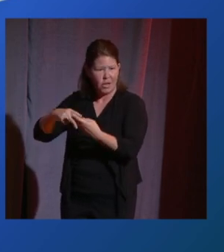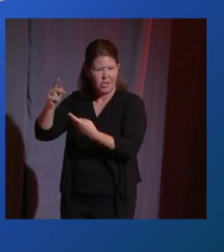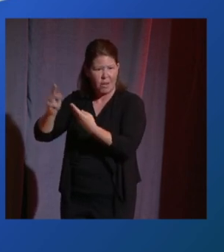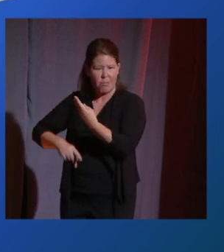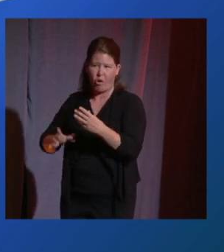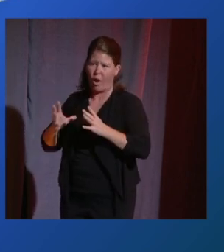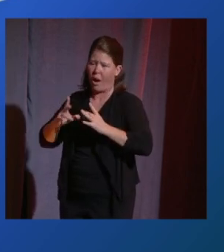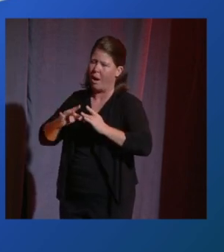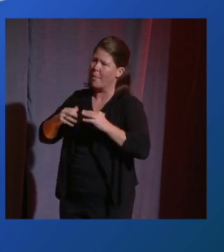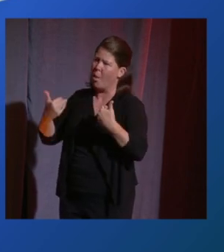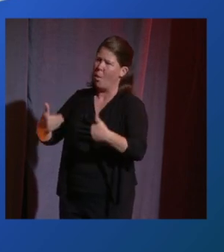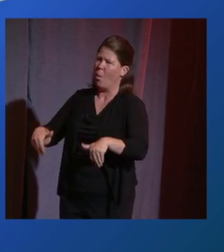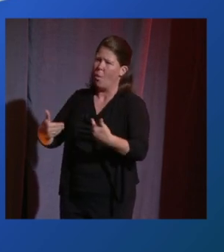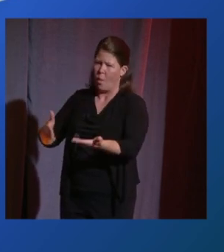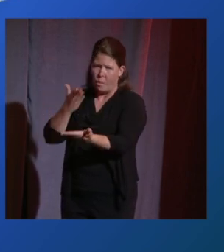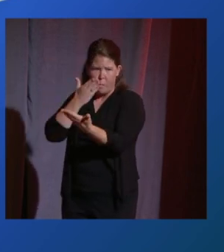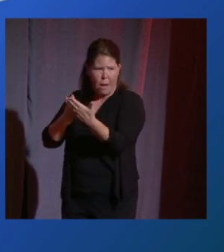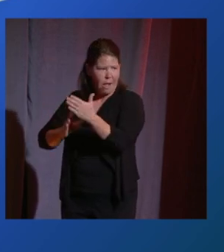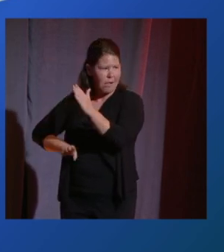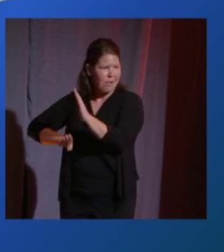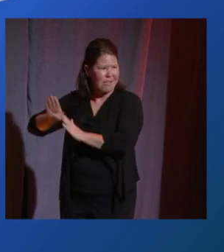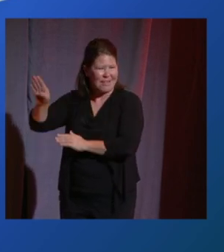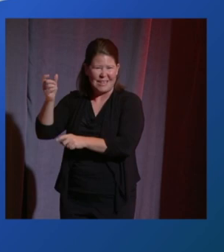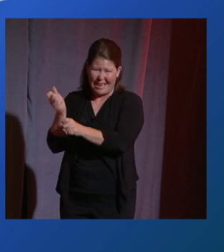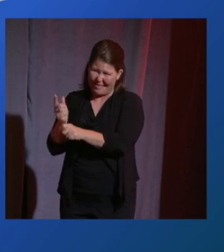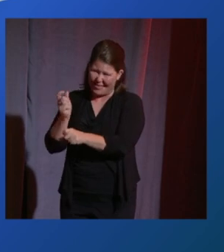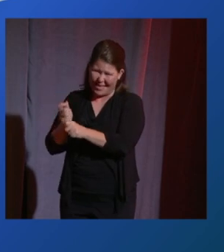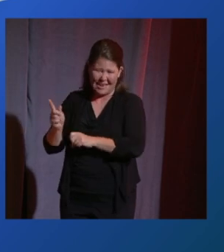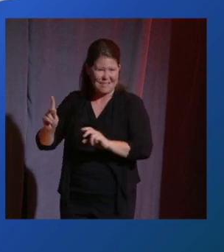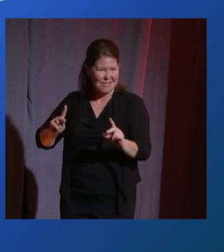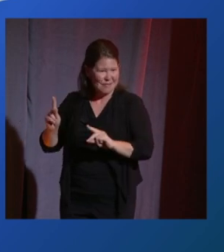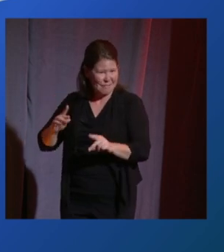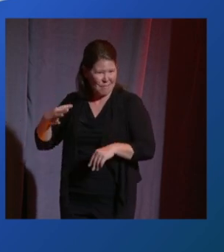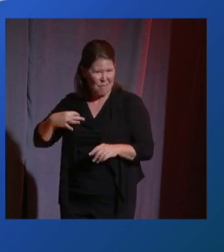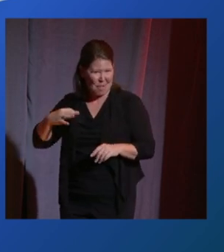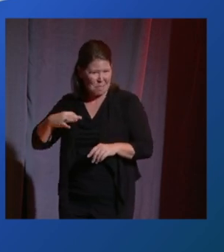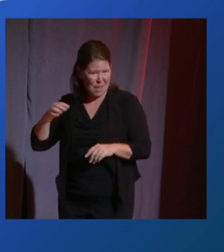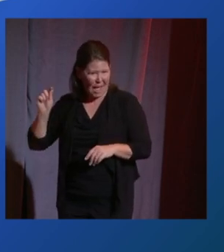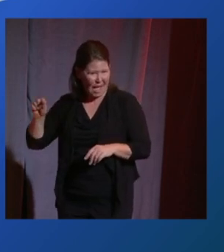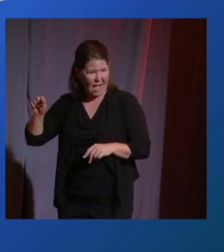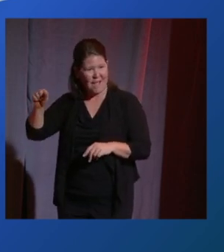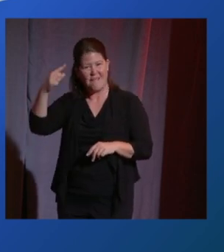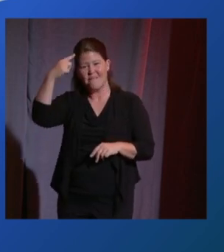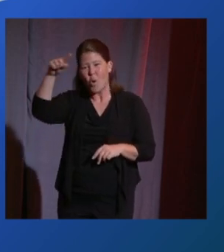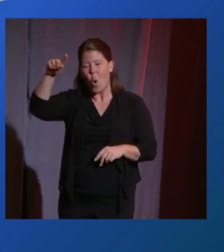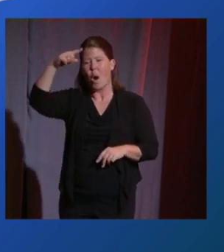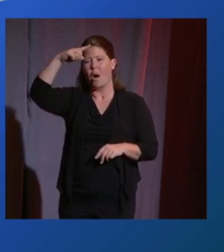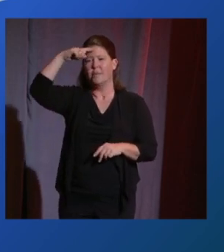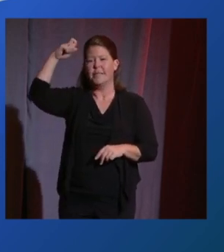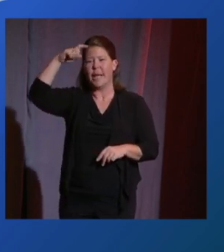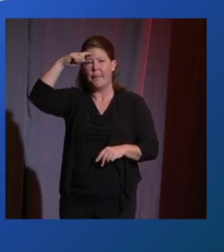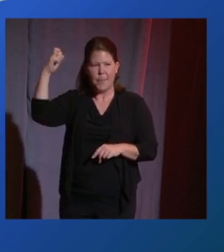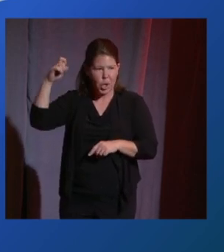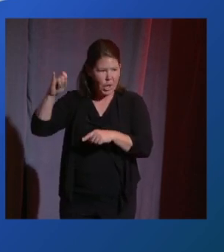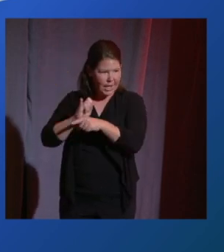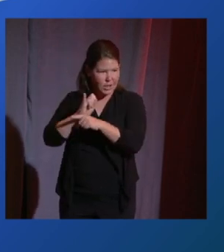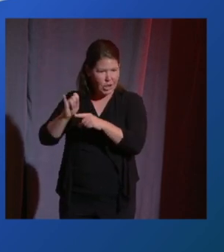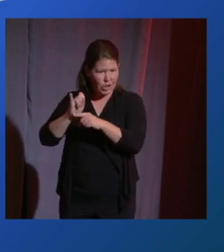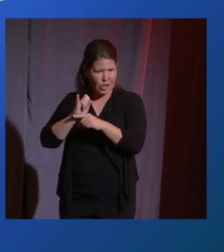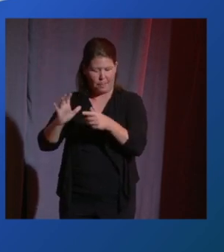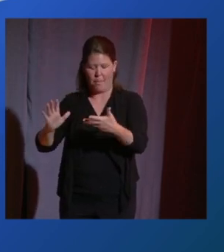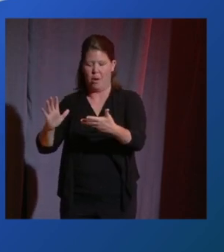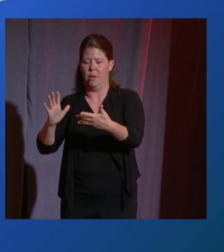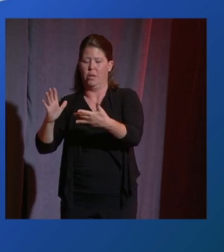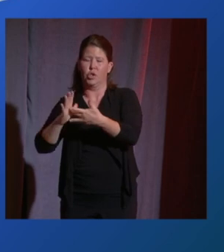are um having applications on an annual basis for summer internships uh for sophomore through senior and with